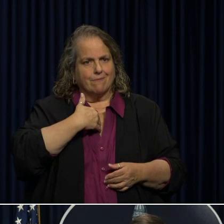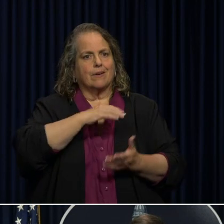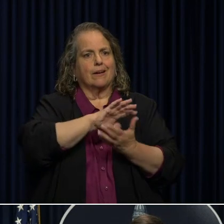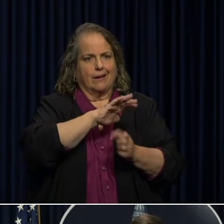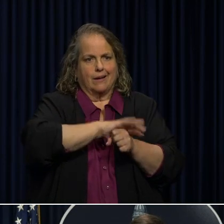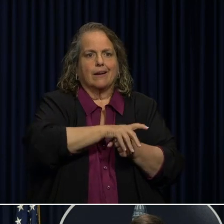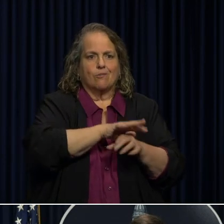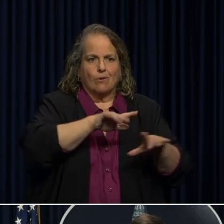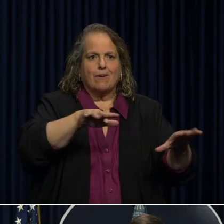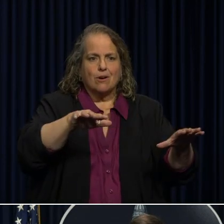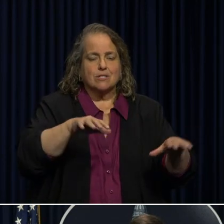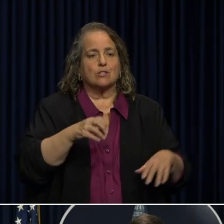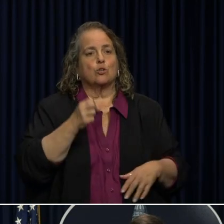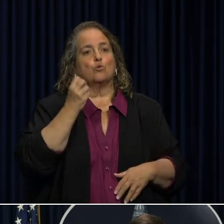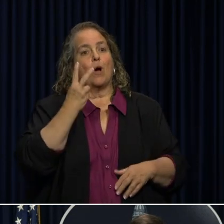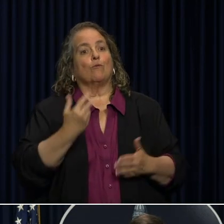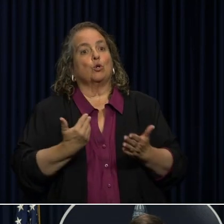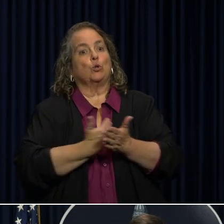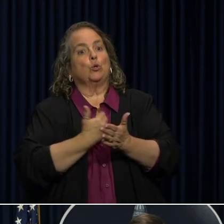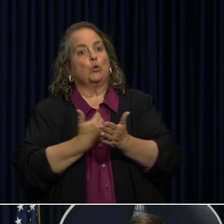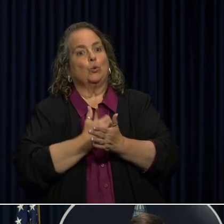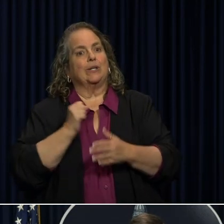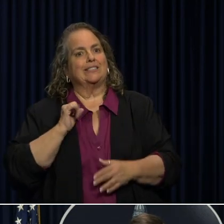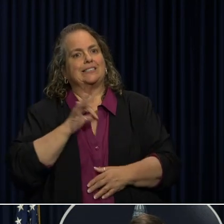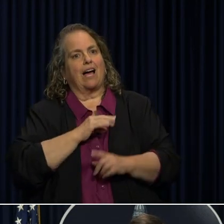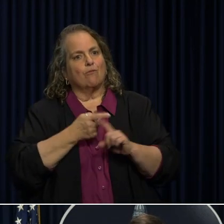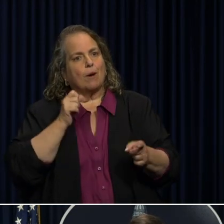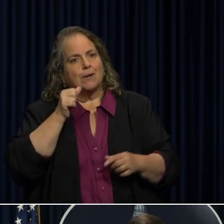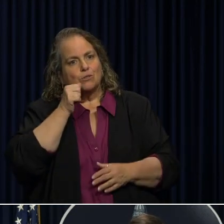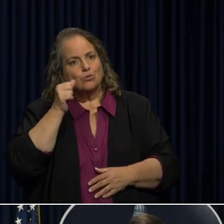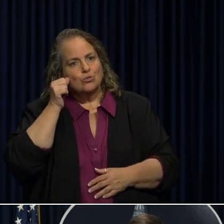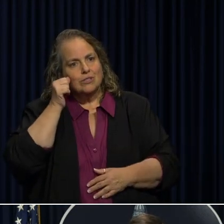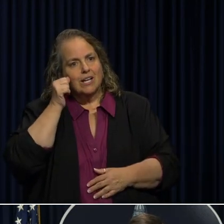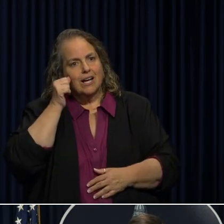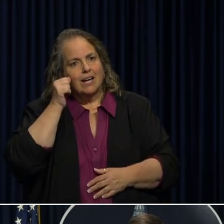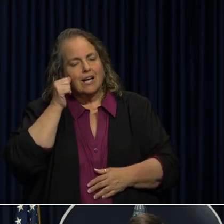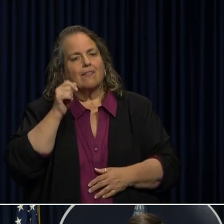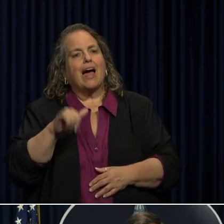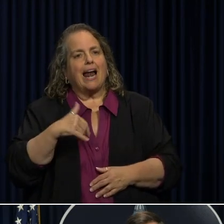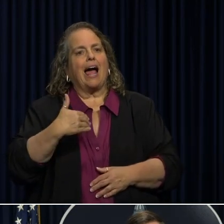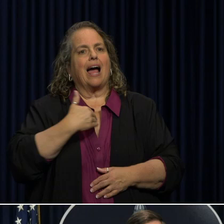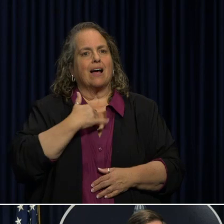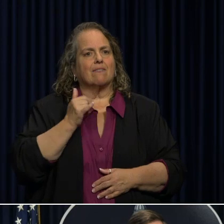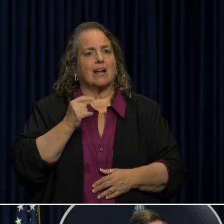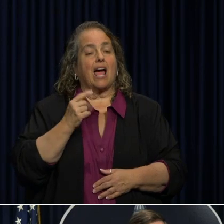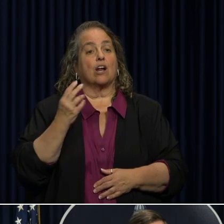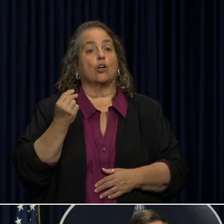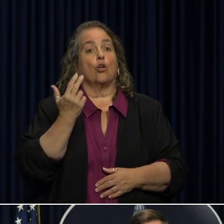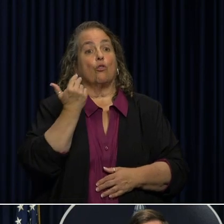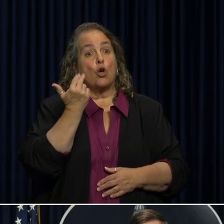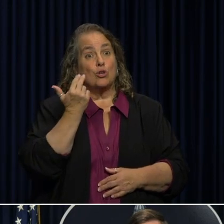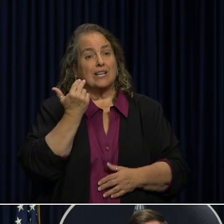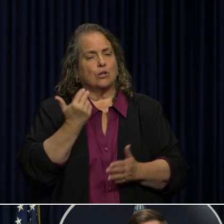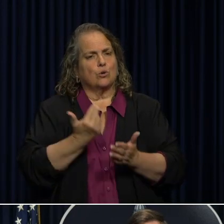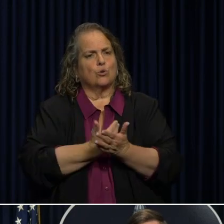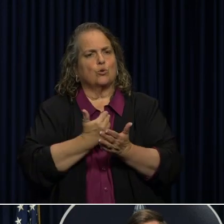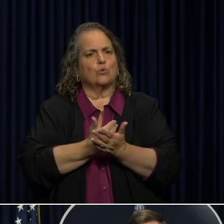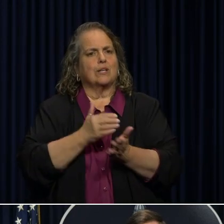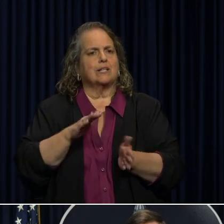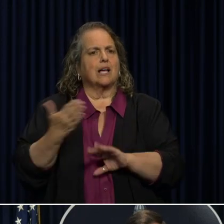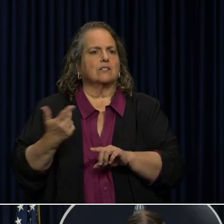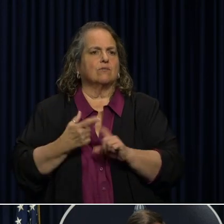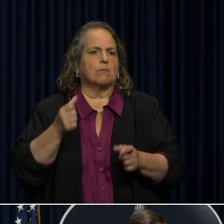12 new staff from yesterday that have tested positive, and we have 13 new deaths from